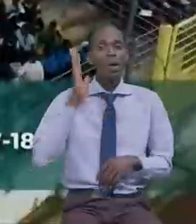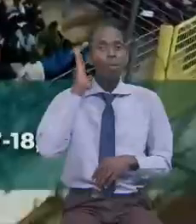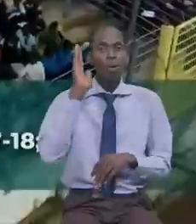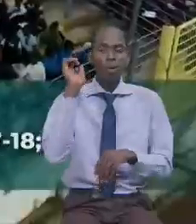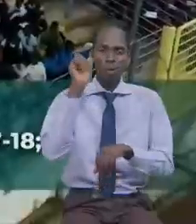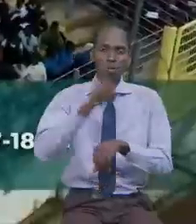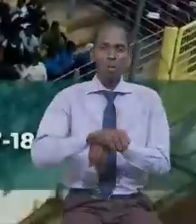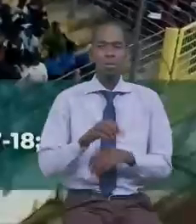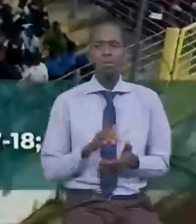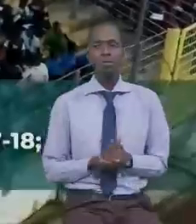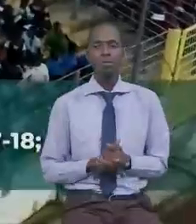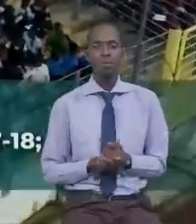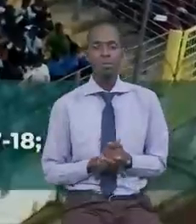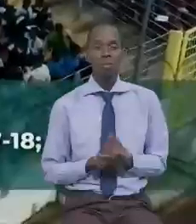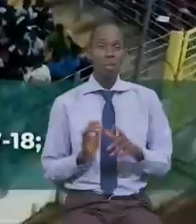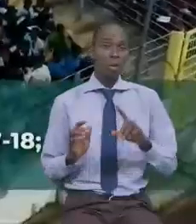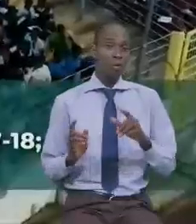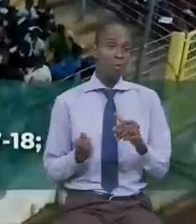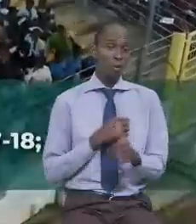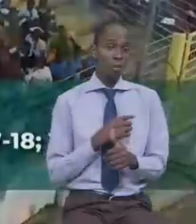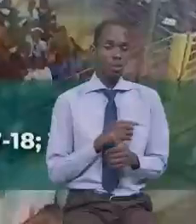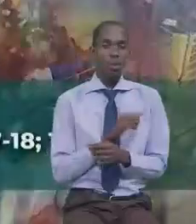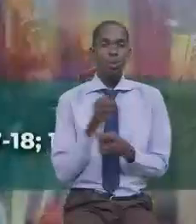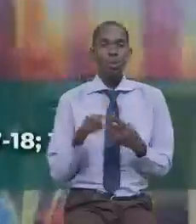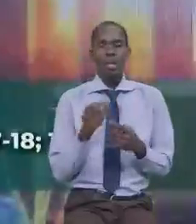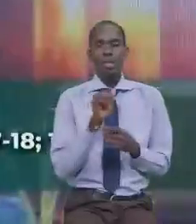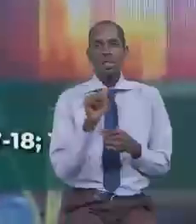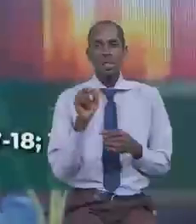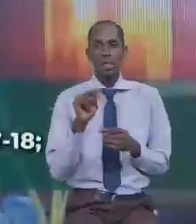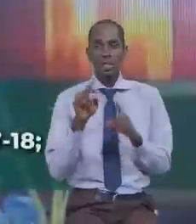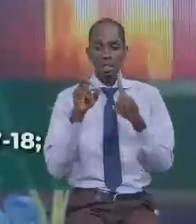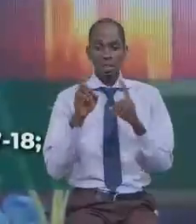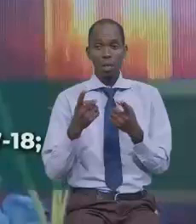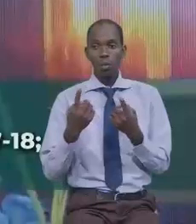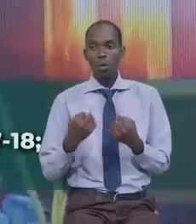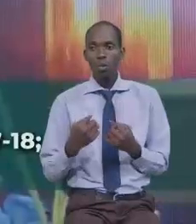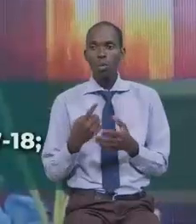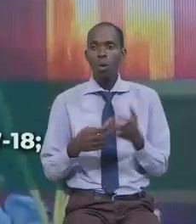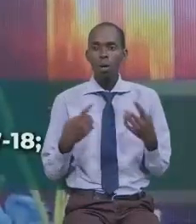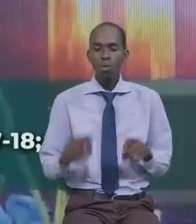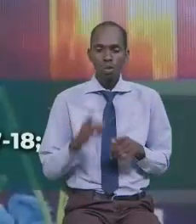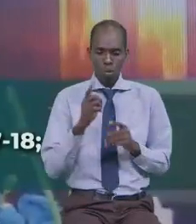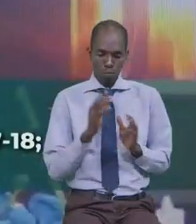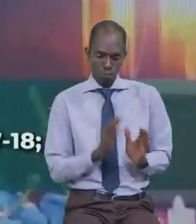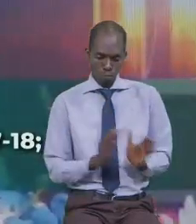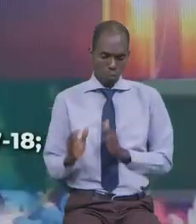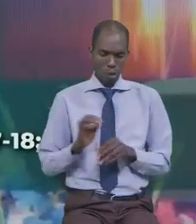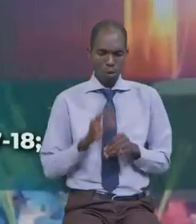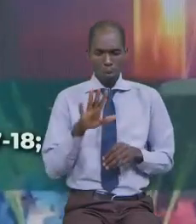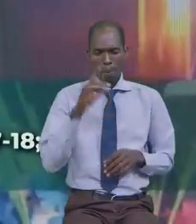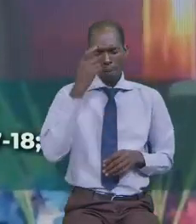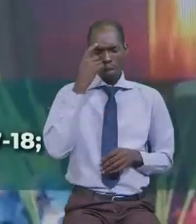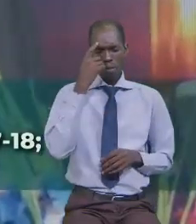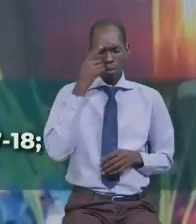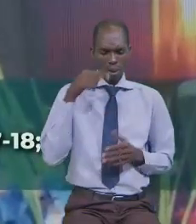overcome. First of all, when a test has come, you settle your mind. This is what God